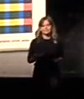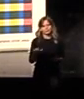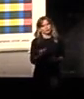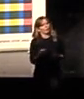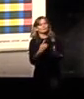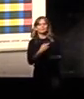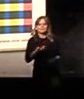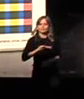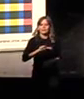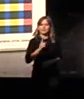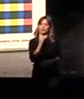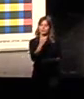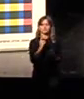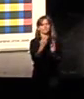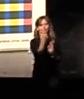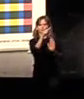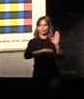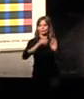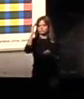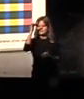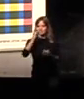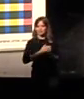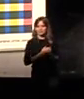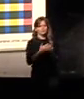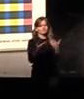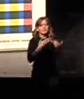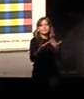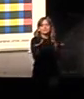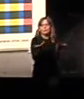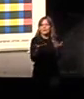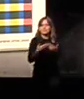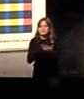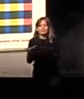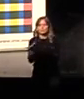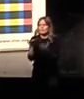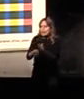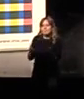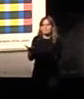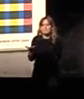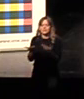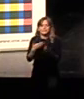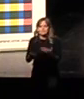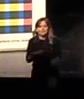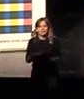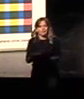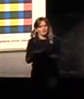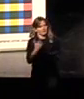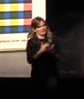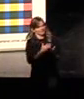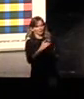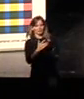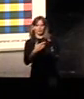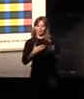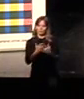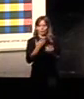de room op de people wherever they all and wherever they come come from in de nee mopje managen